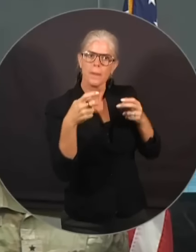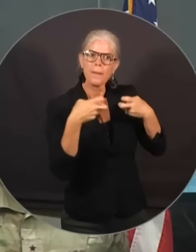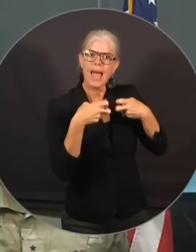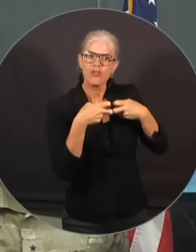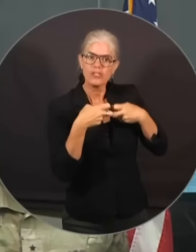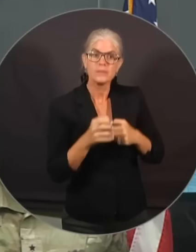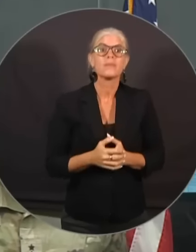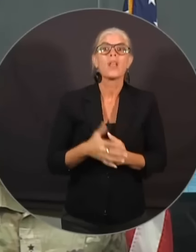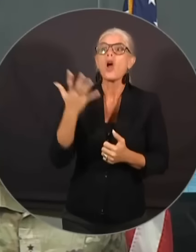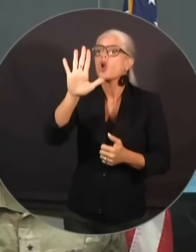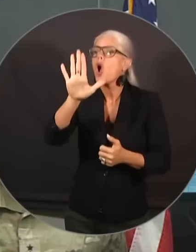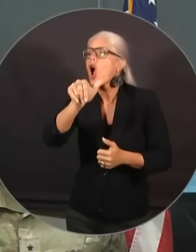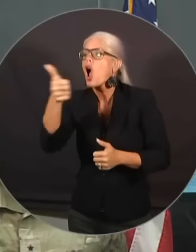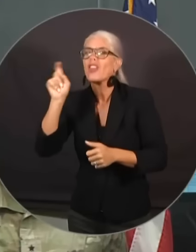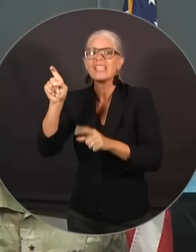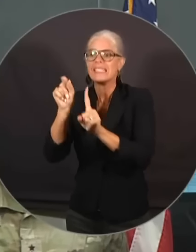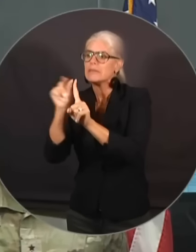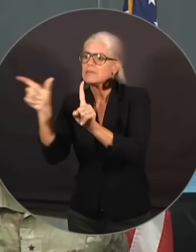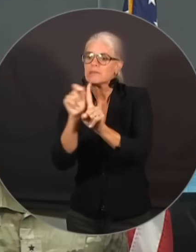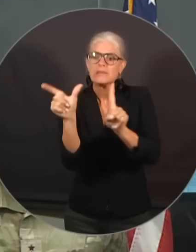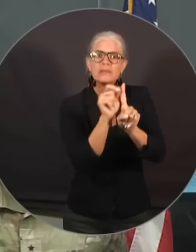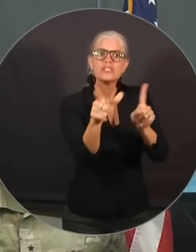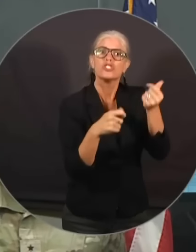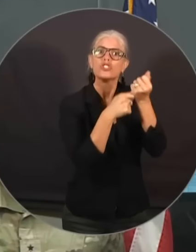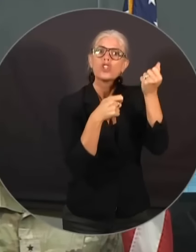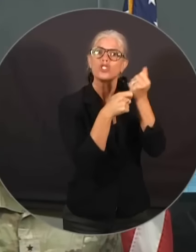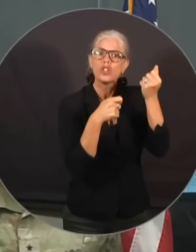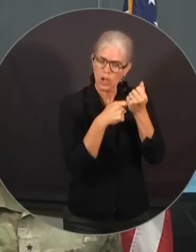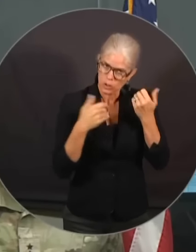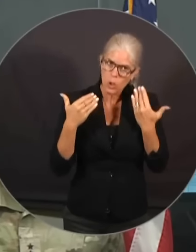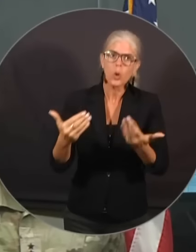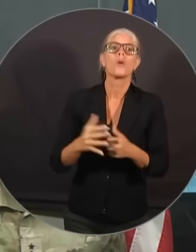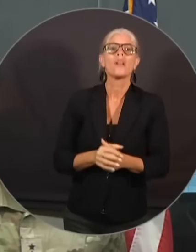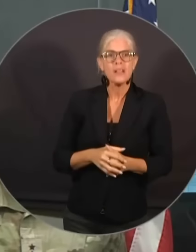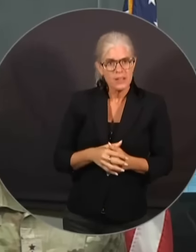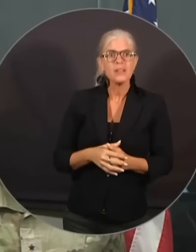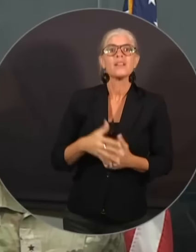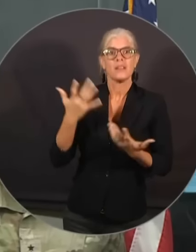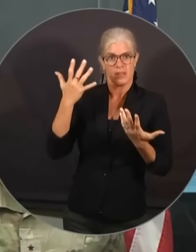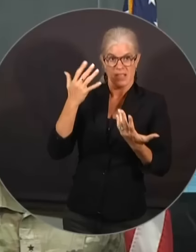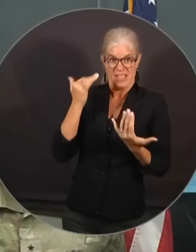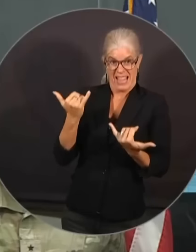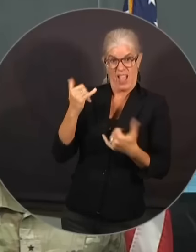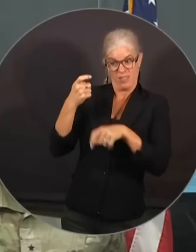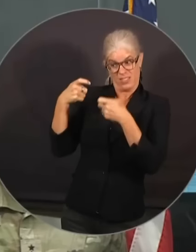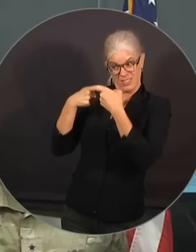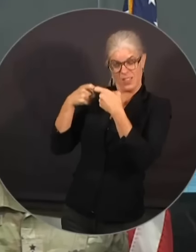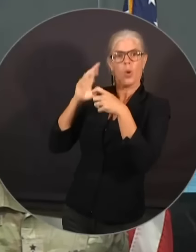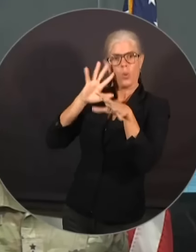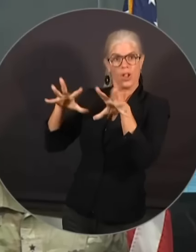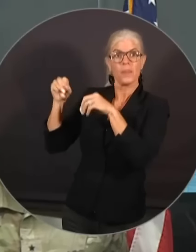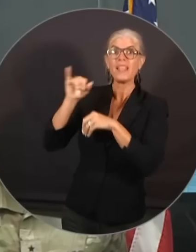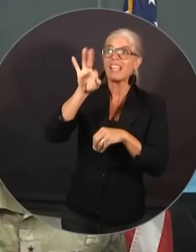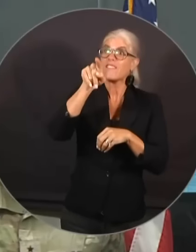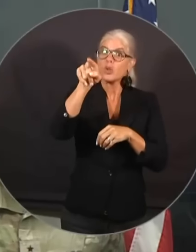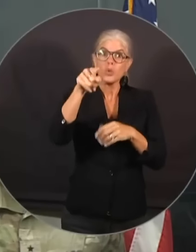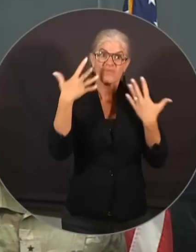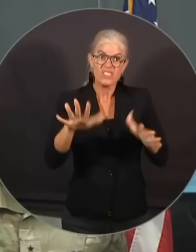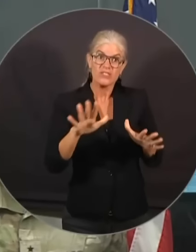through a period of time where you're going to have an interruption in power. If you're sheltering in place in one of